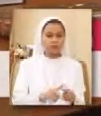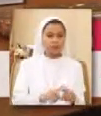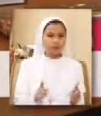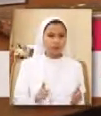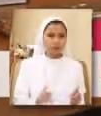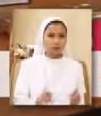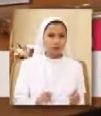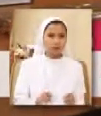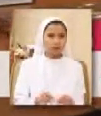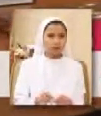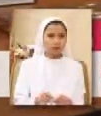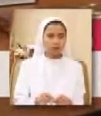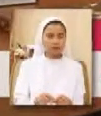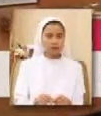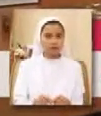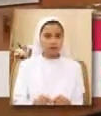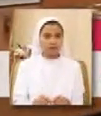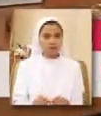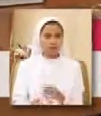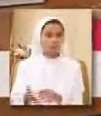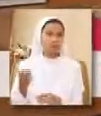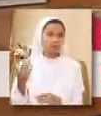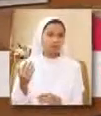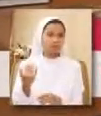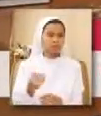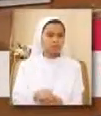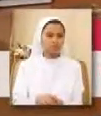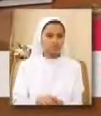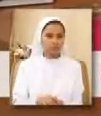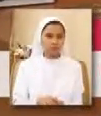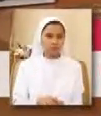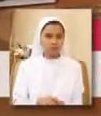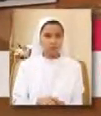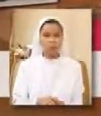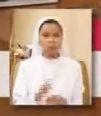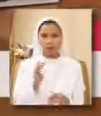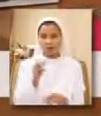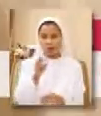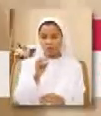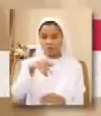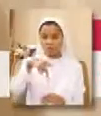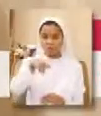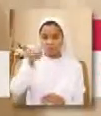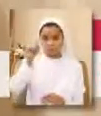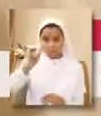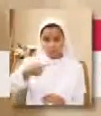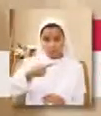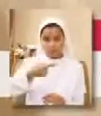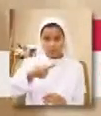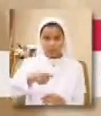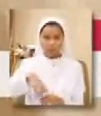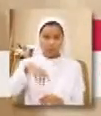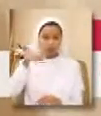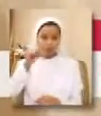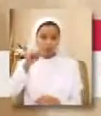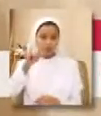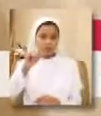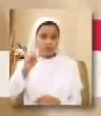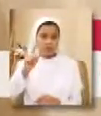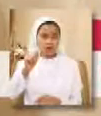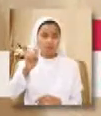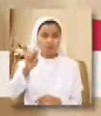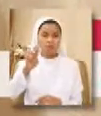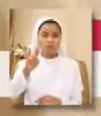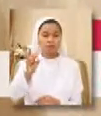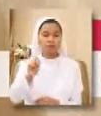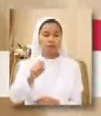because it was MOP, comma, sisters. I said MOP, comma, sisters. So the lady at the office